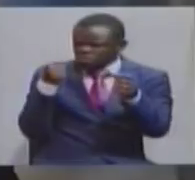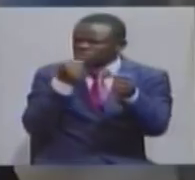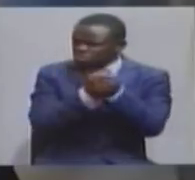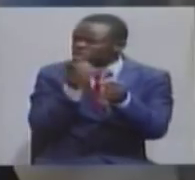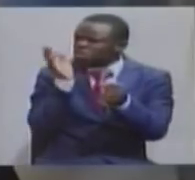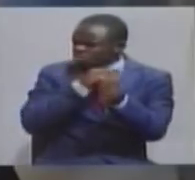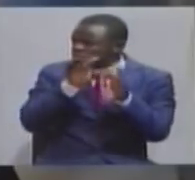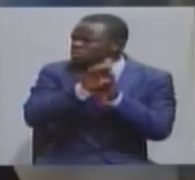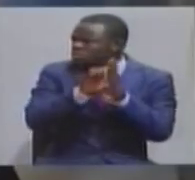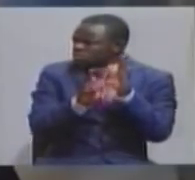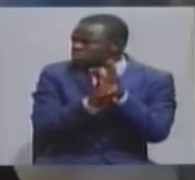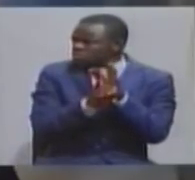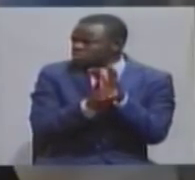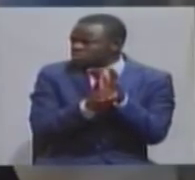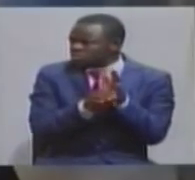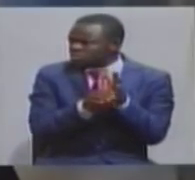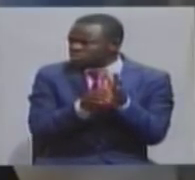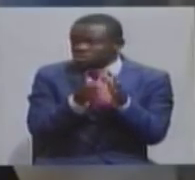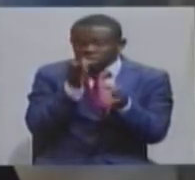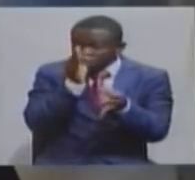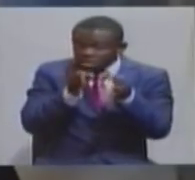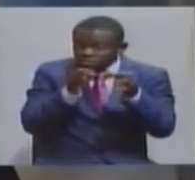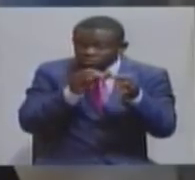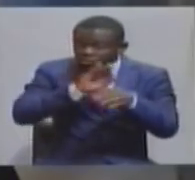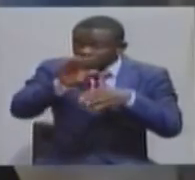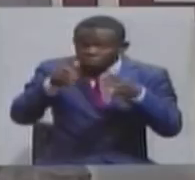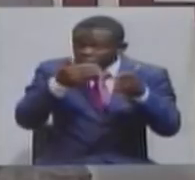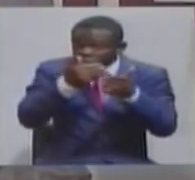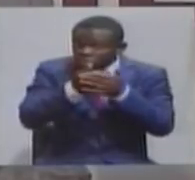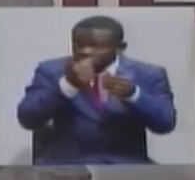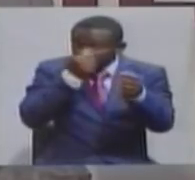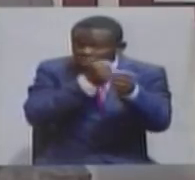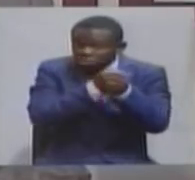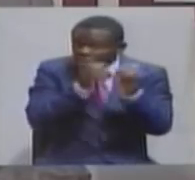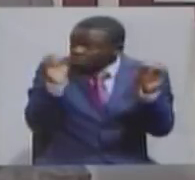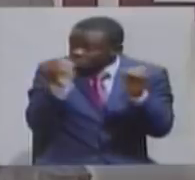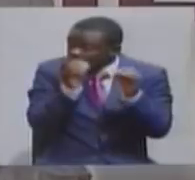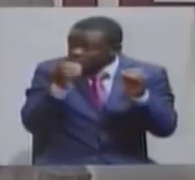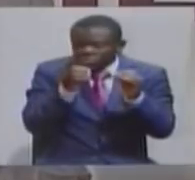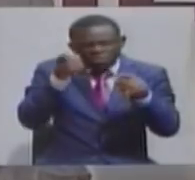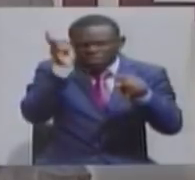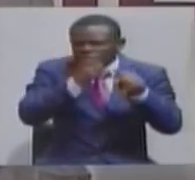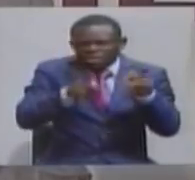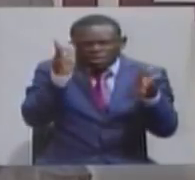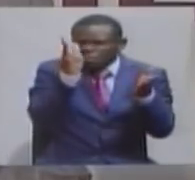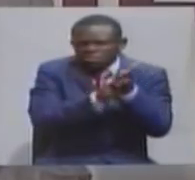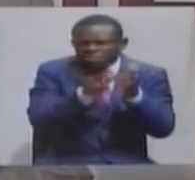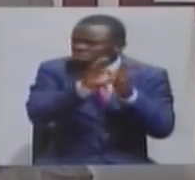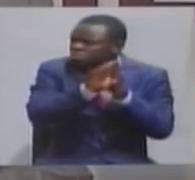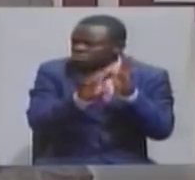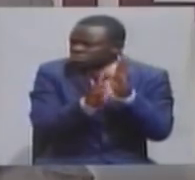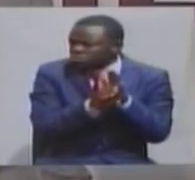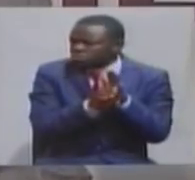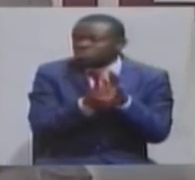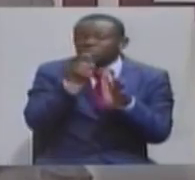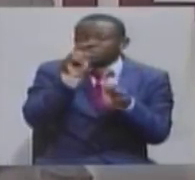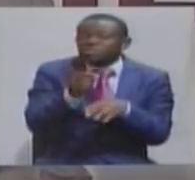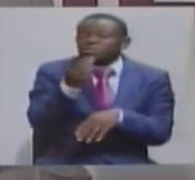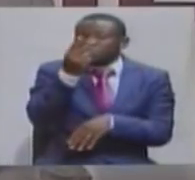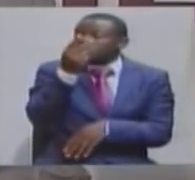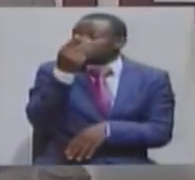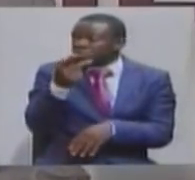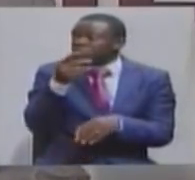the Constitution... The opposition were not happy. The Constitution has been passed. To pass the Constitution, you need 2/3 of Parliament. You had the numbers. We had